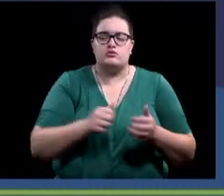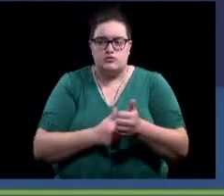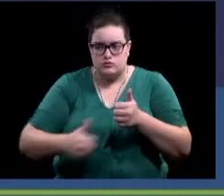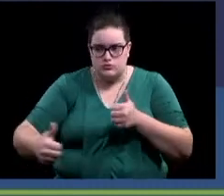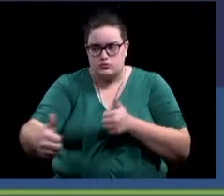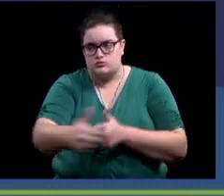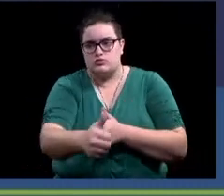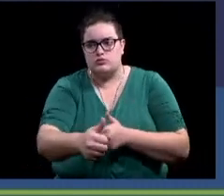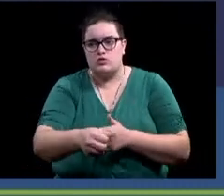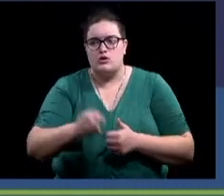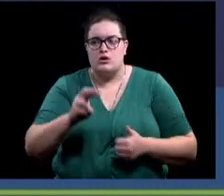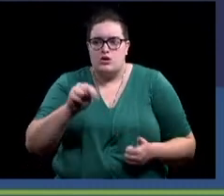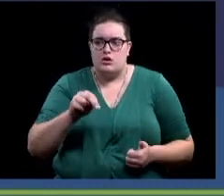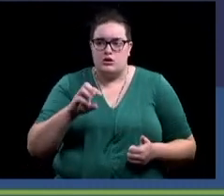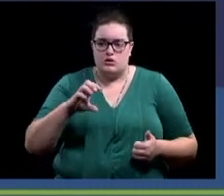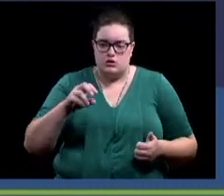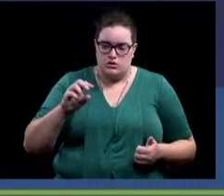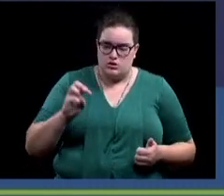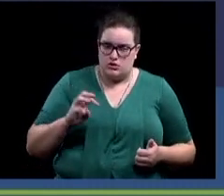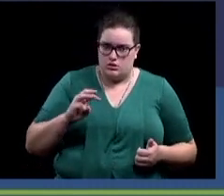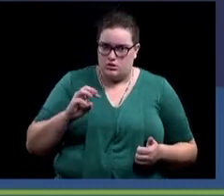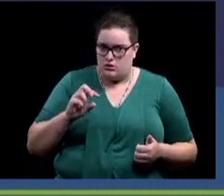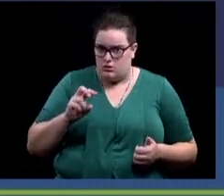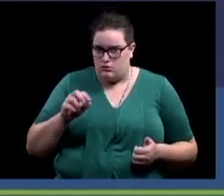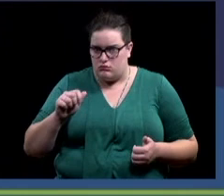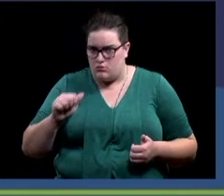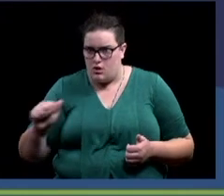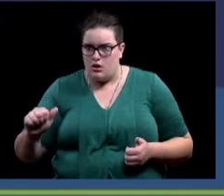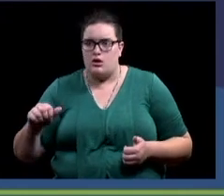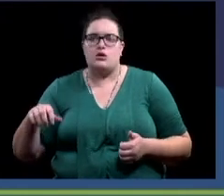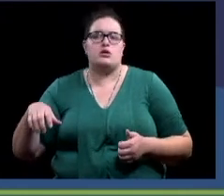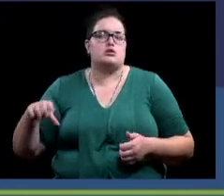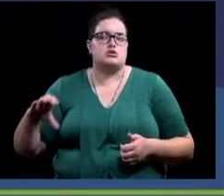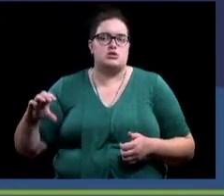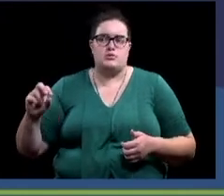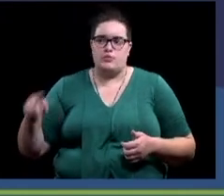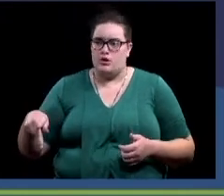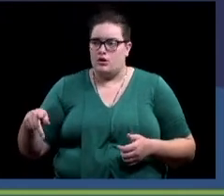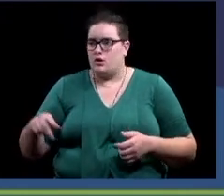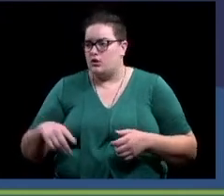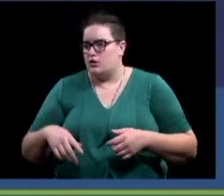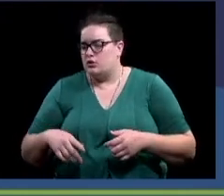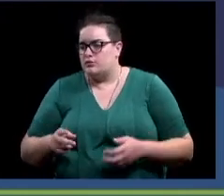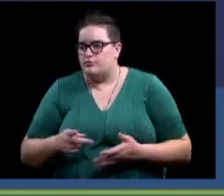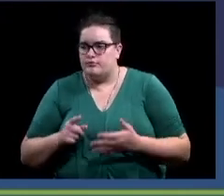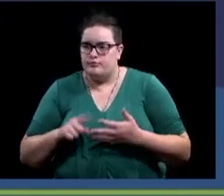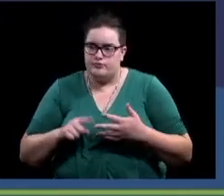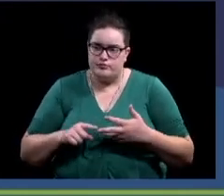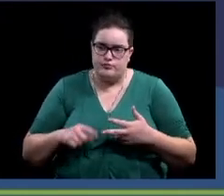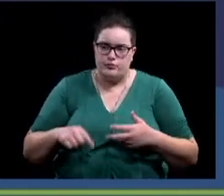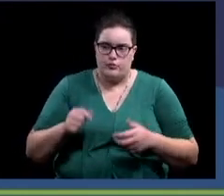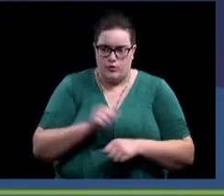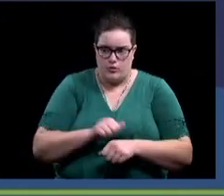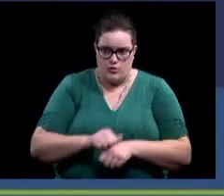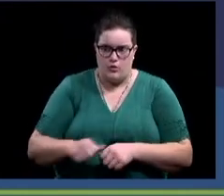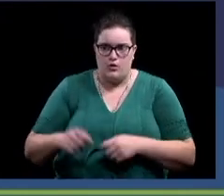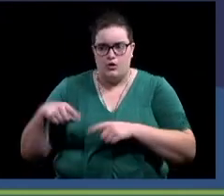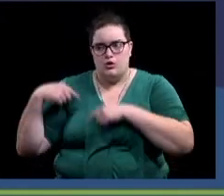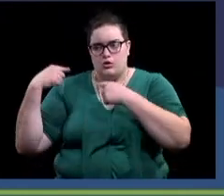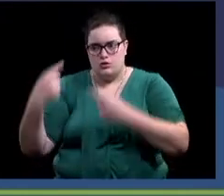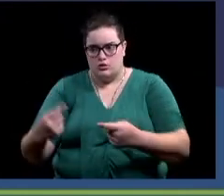local chapter of LULAC, and the groundwork that has been done. There is a great rapport and a great respect for Waco